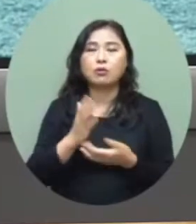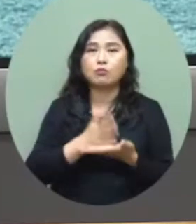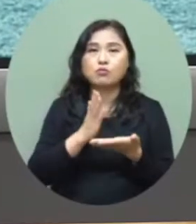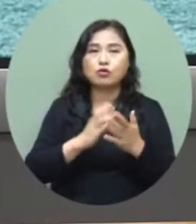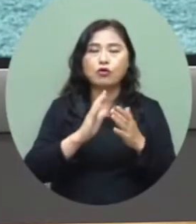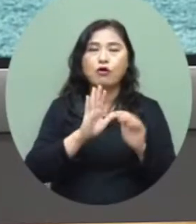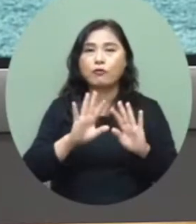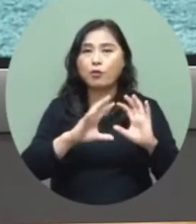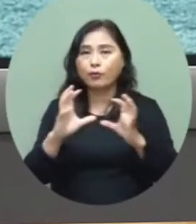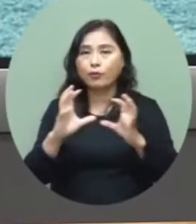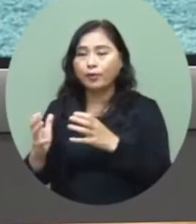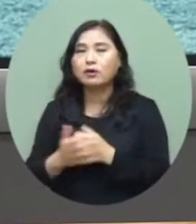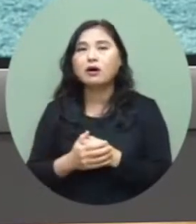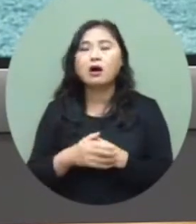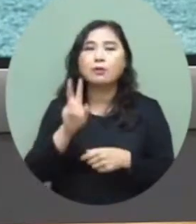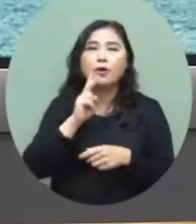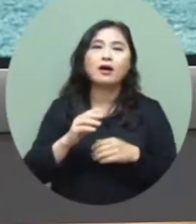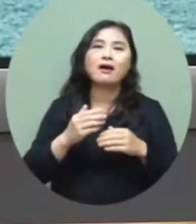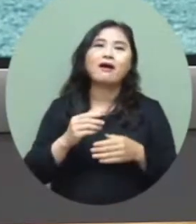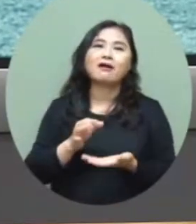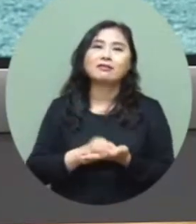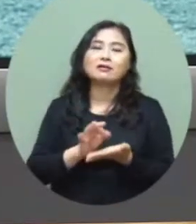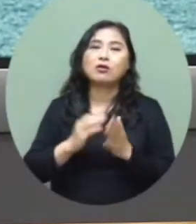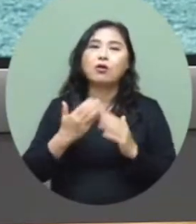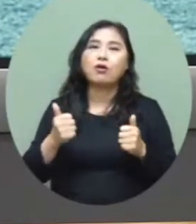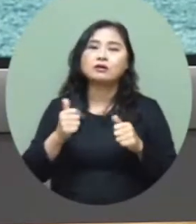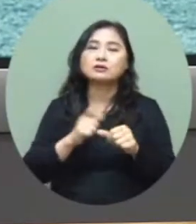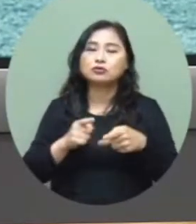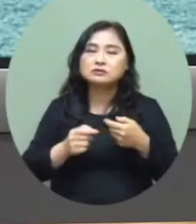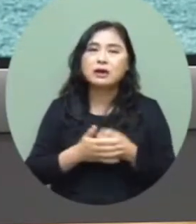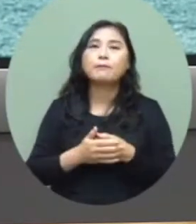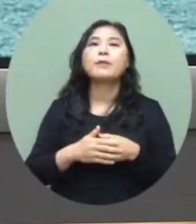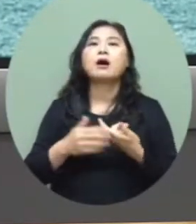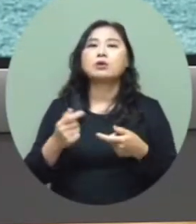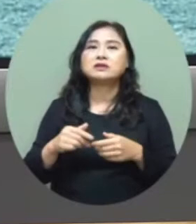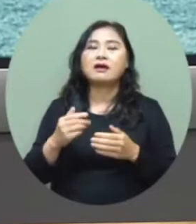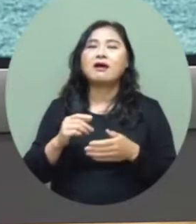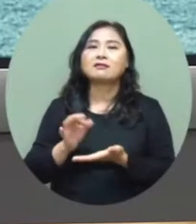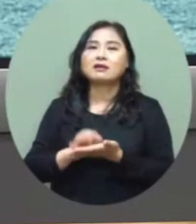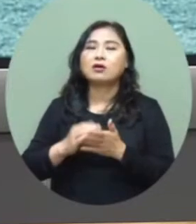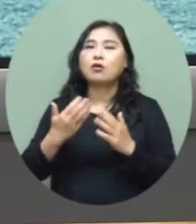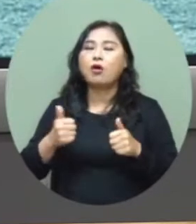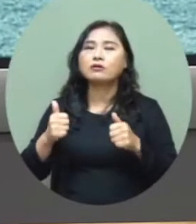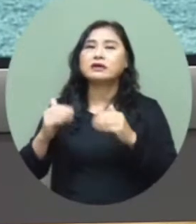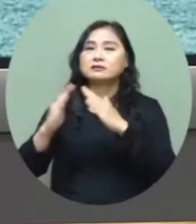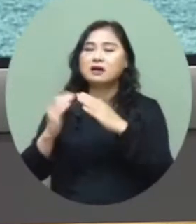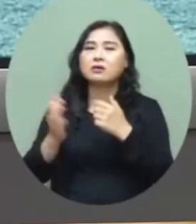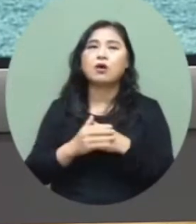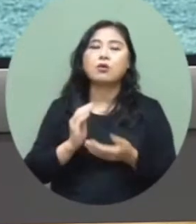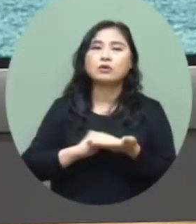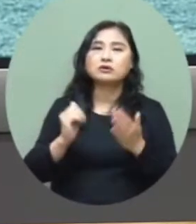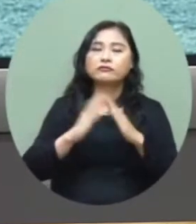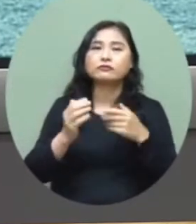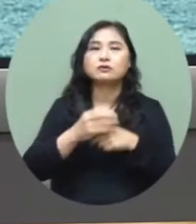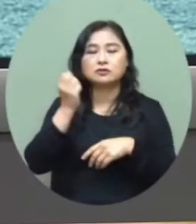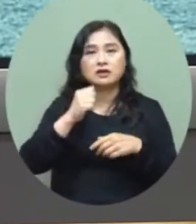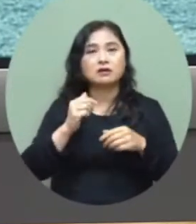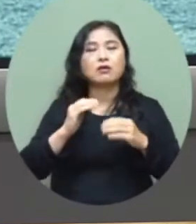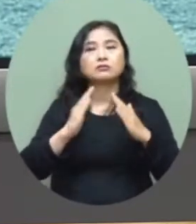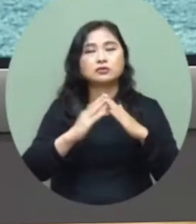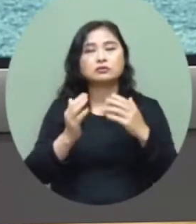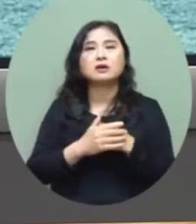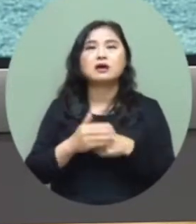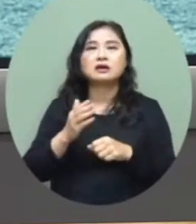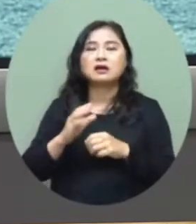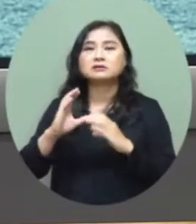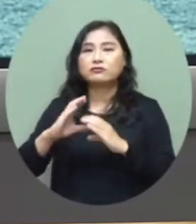age group, they can be prescribed these medications when there is early identification. I mentioned about elderly